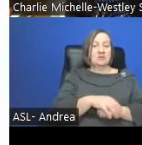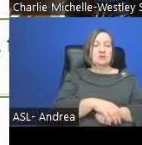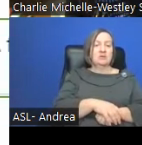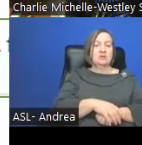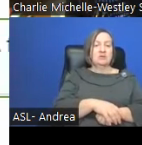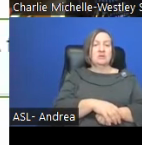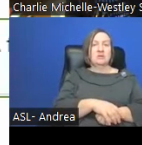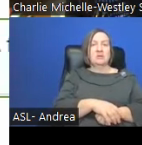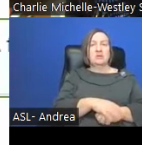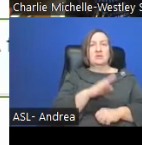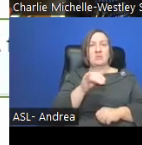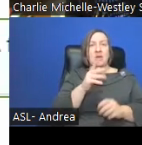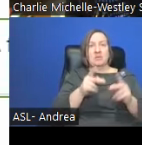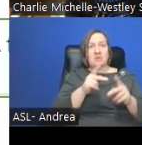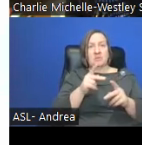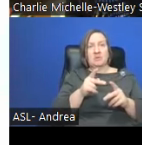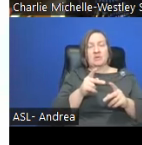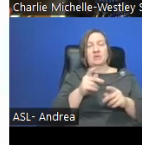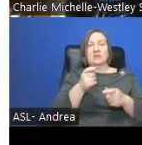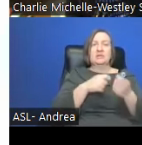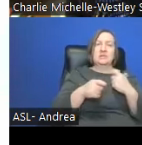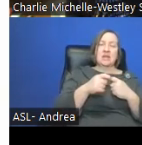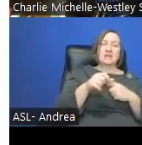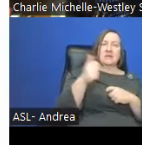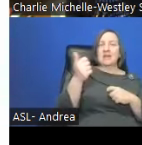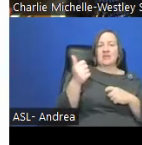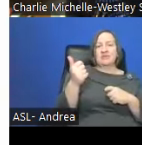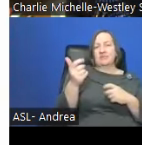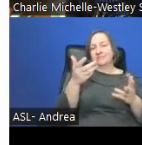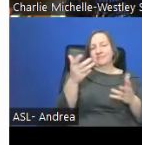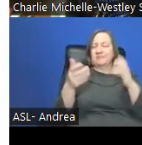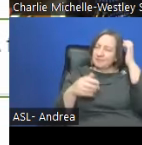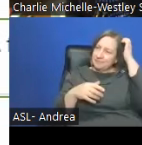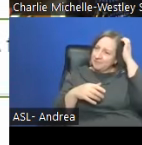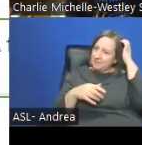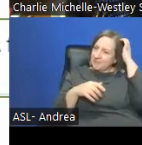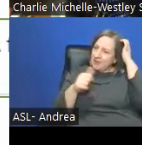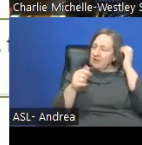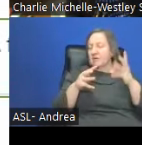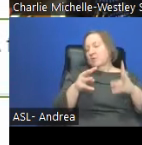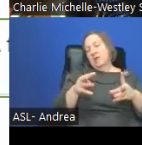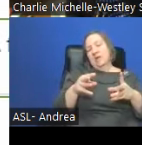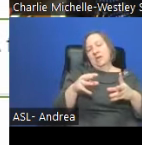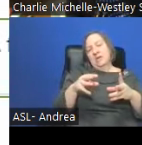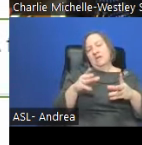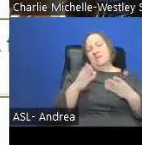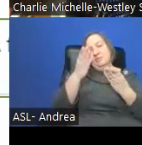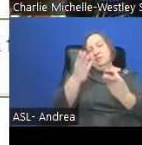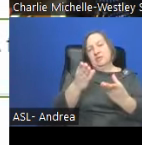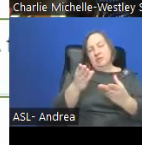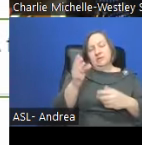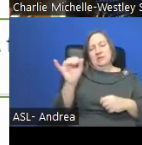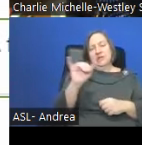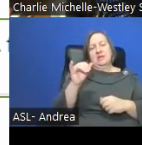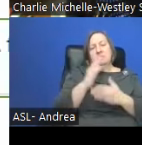by folks, as opposed to some other, you know, way of it being presented as